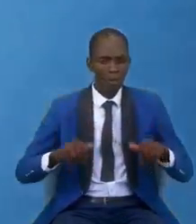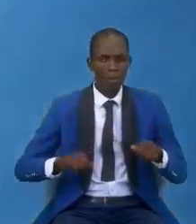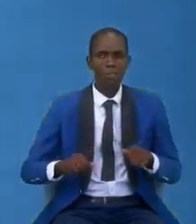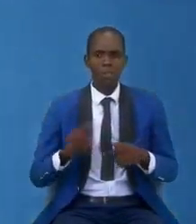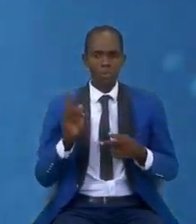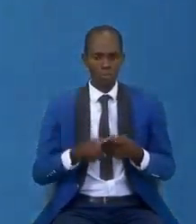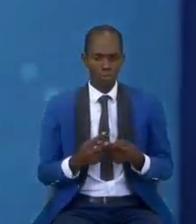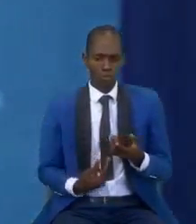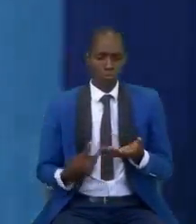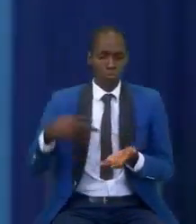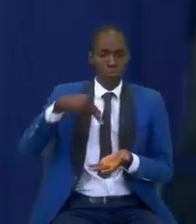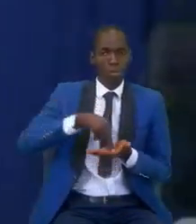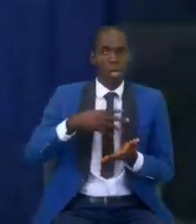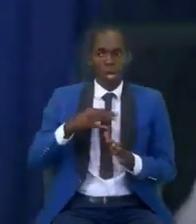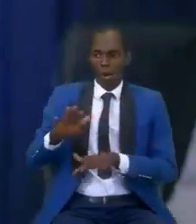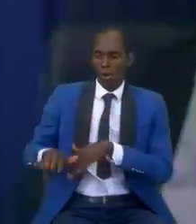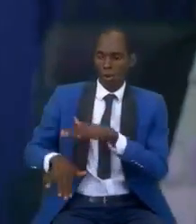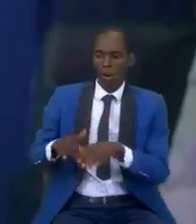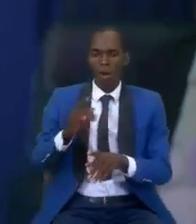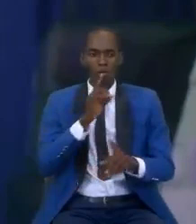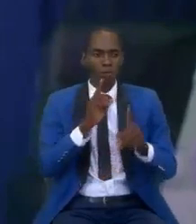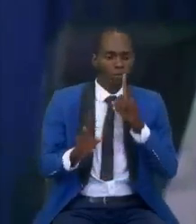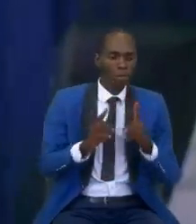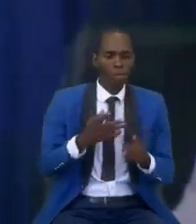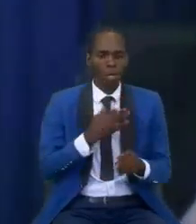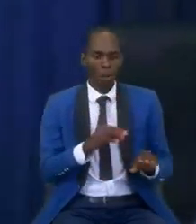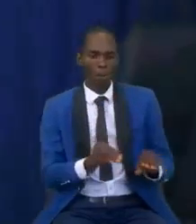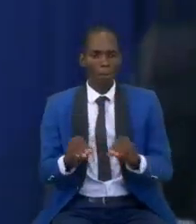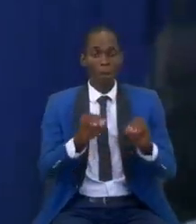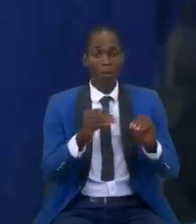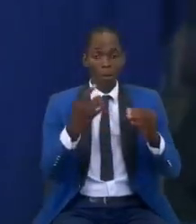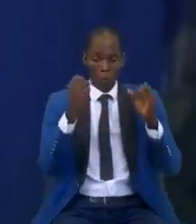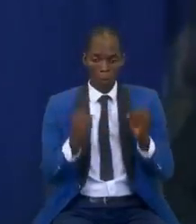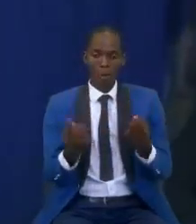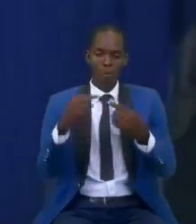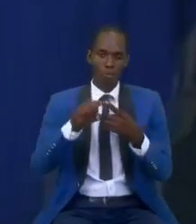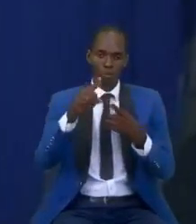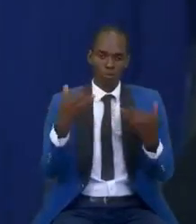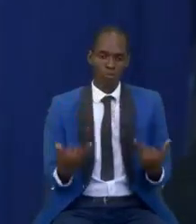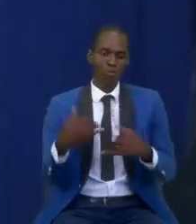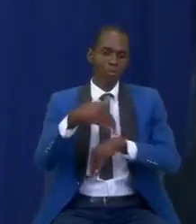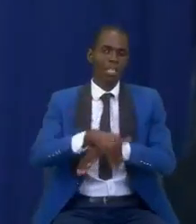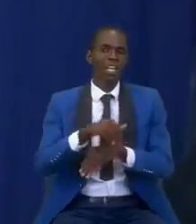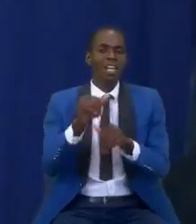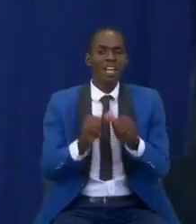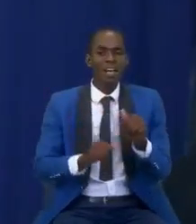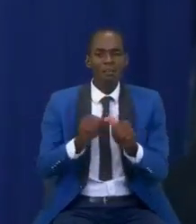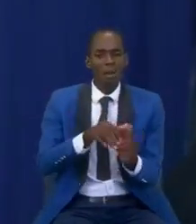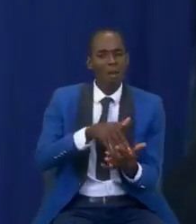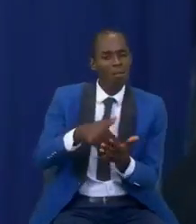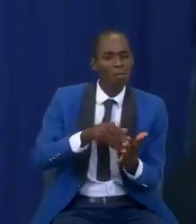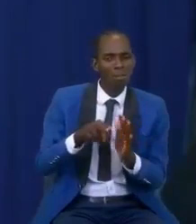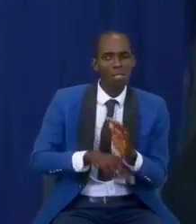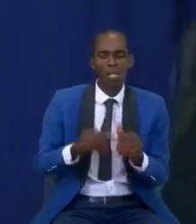But power comes to you tonight. Every feebleness, every sickness, every infirmity, the Lord will take away tonight